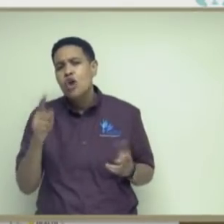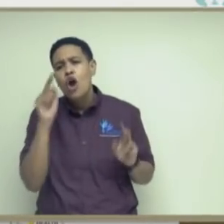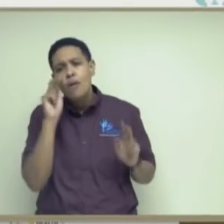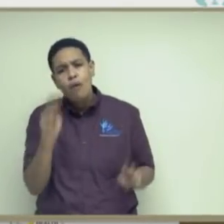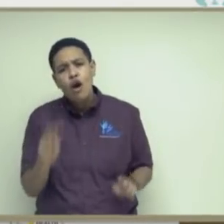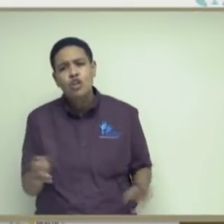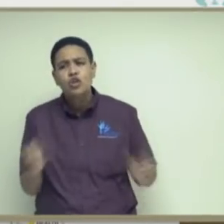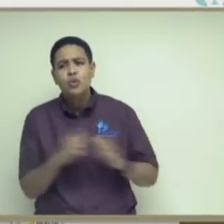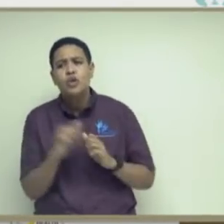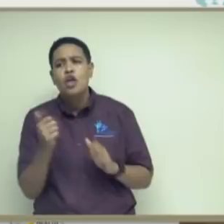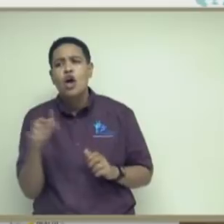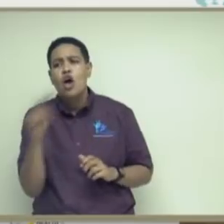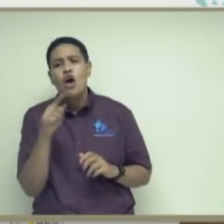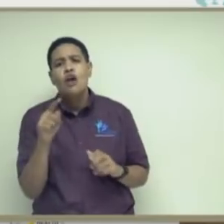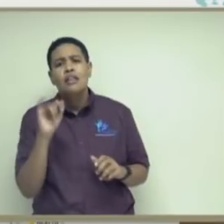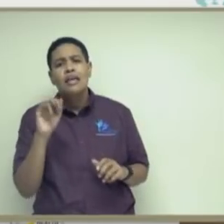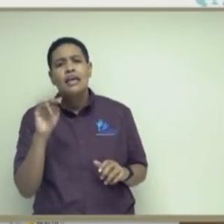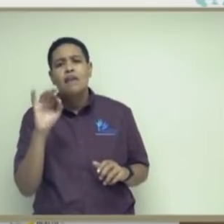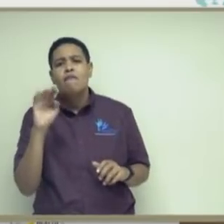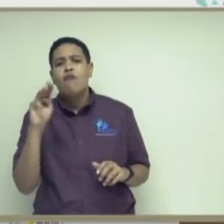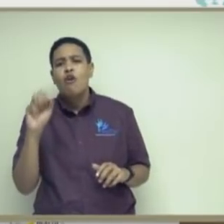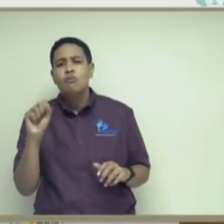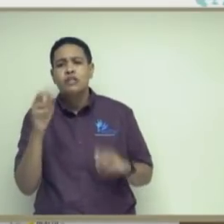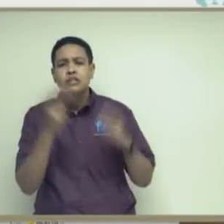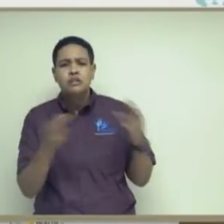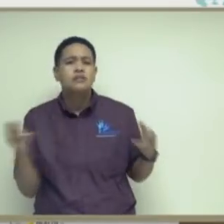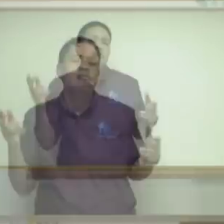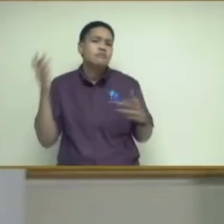monitoring with these other infirmaries?